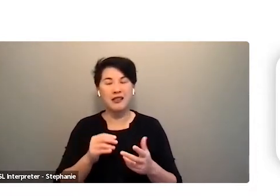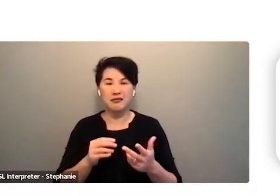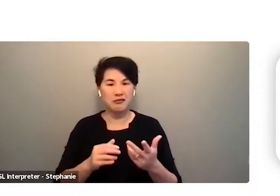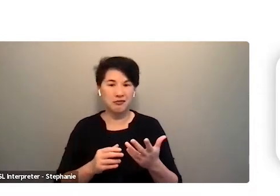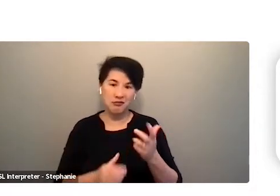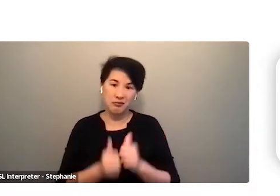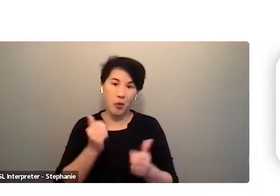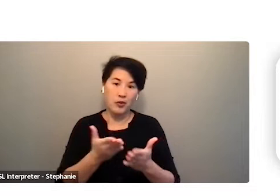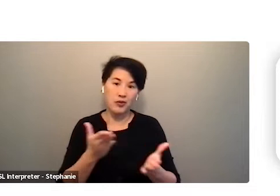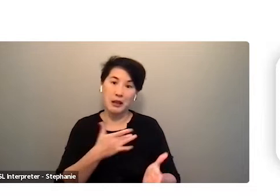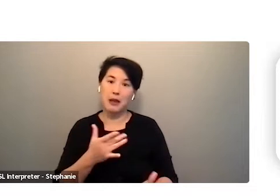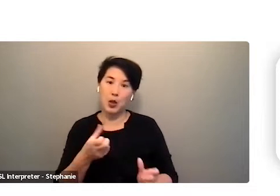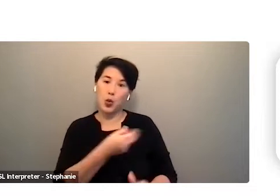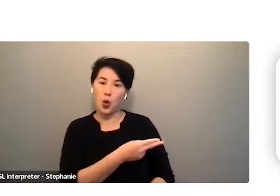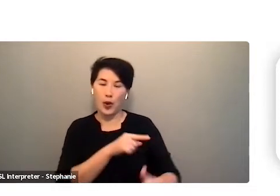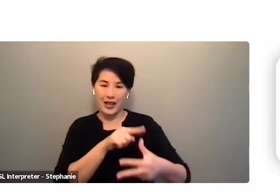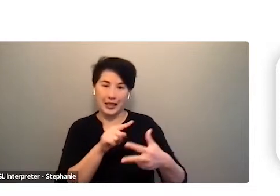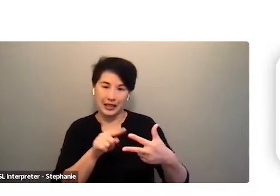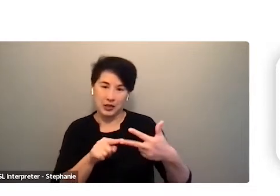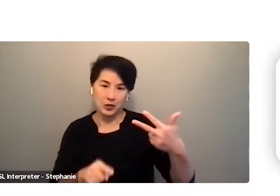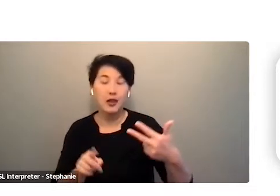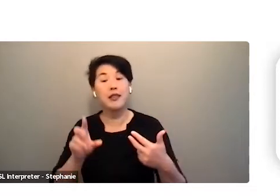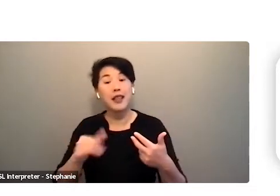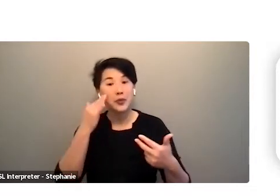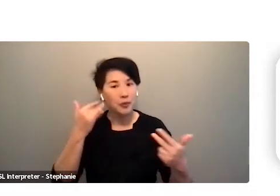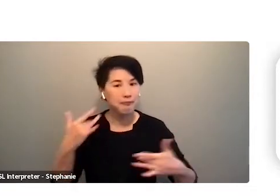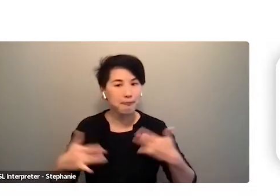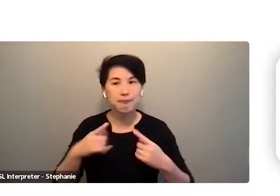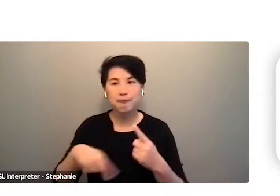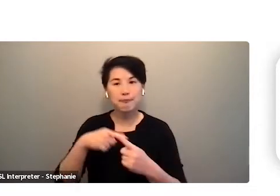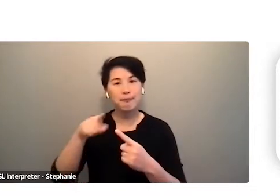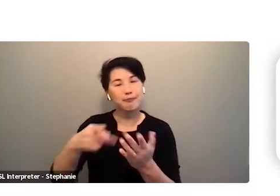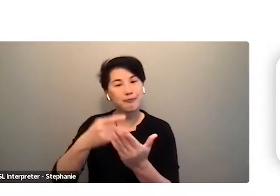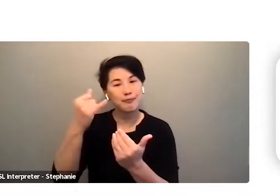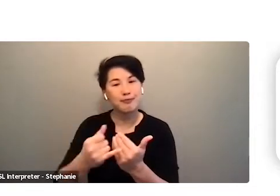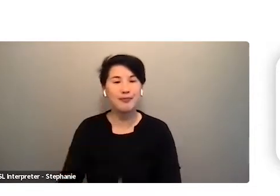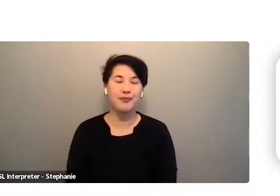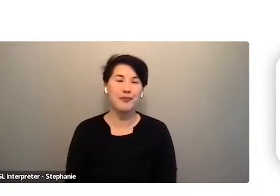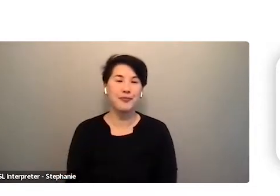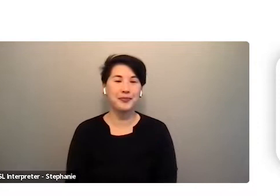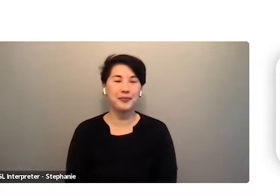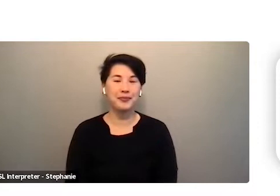in landfills, which is what makes me so excited about this project.